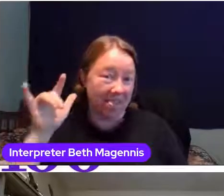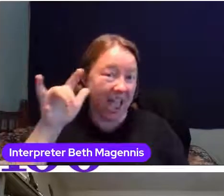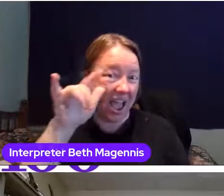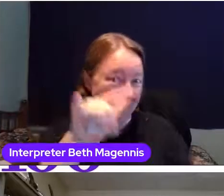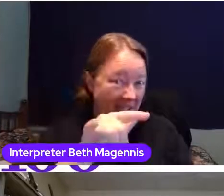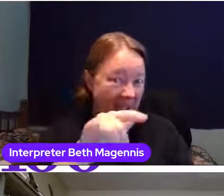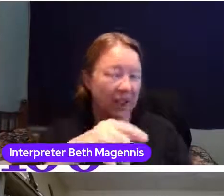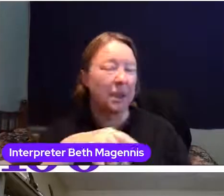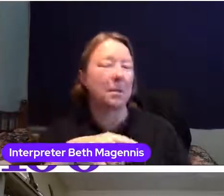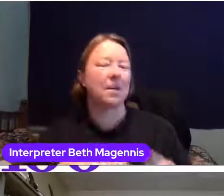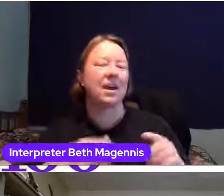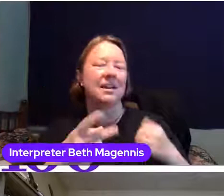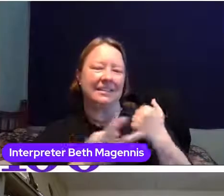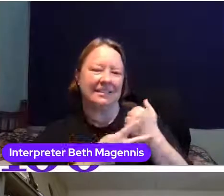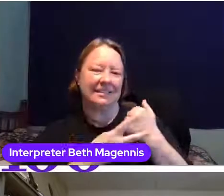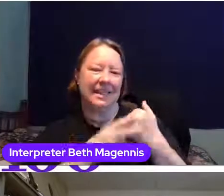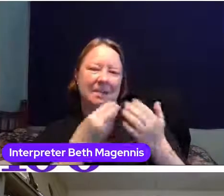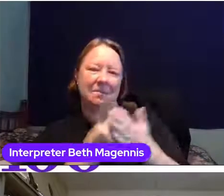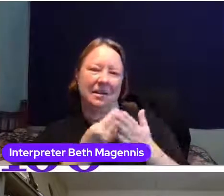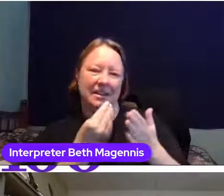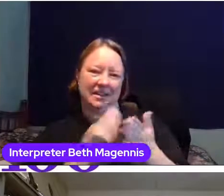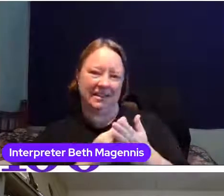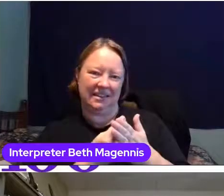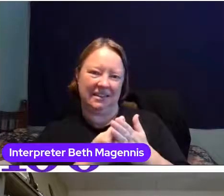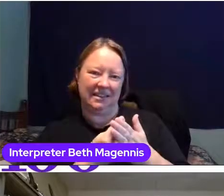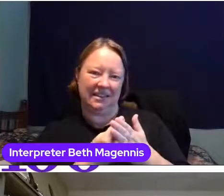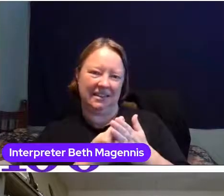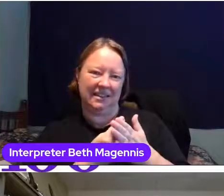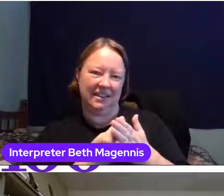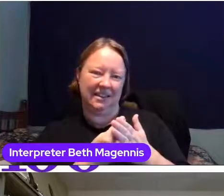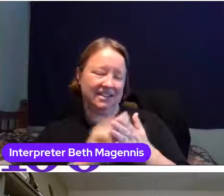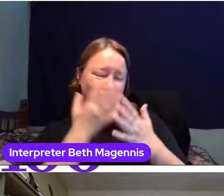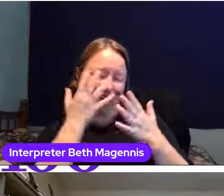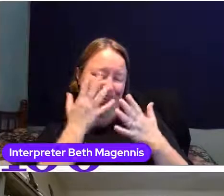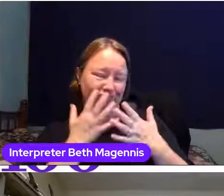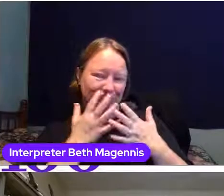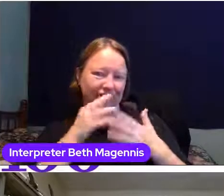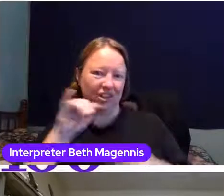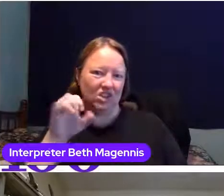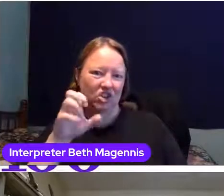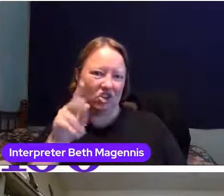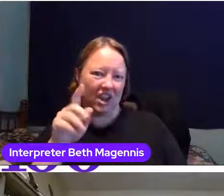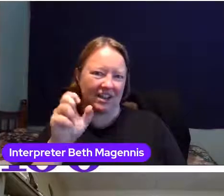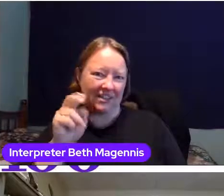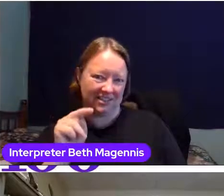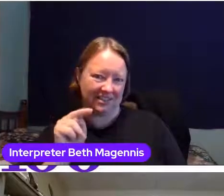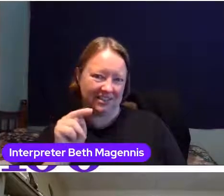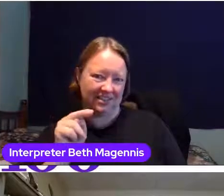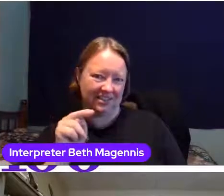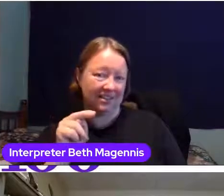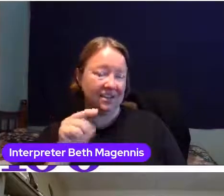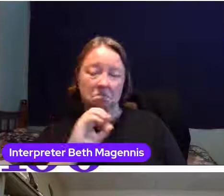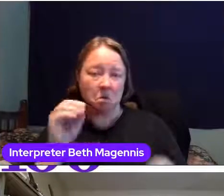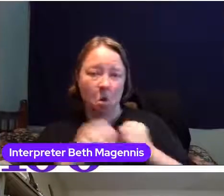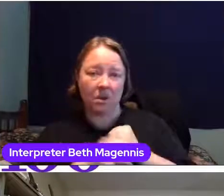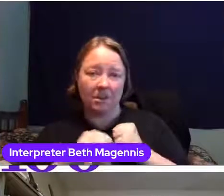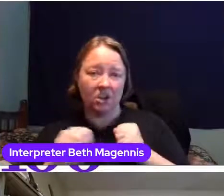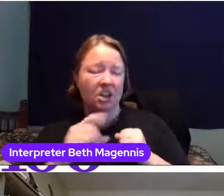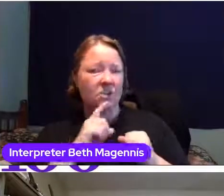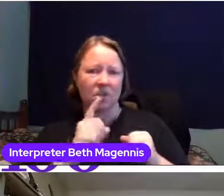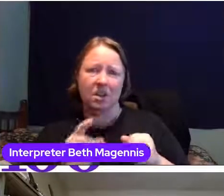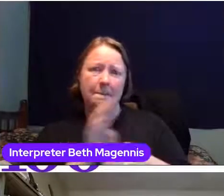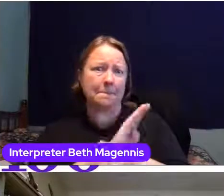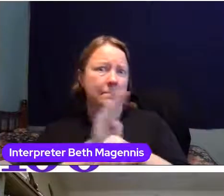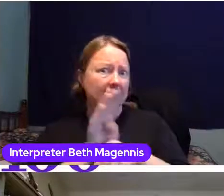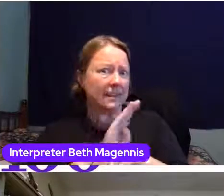to save on expenses, and unfortunately, Jackson, and no exaggeration, he is so swamped here